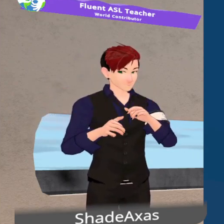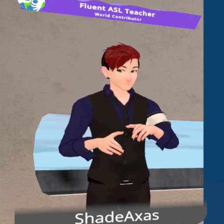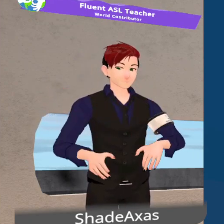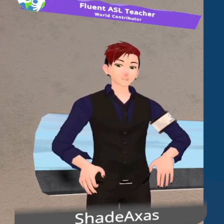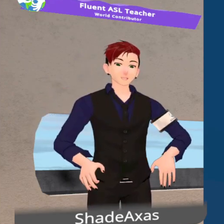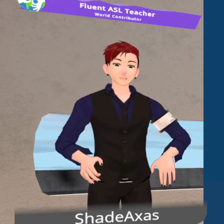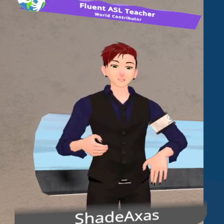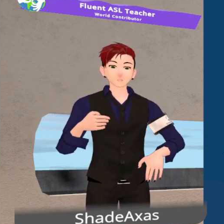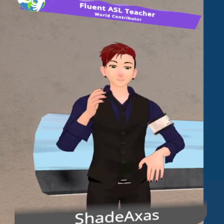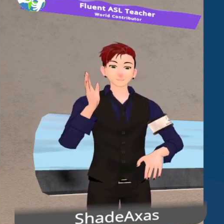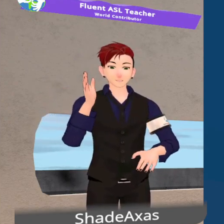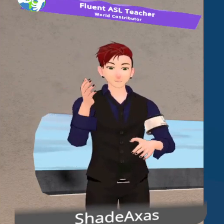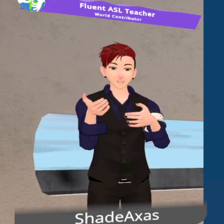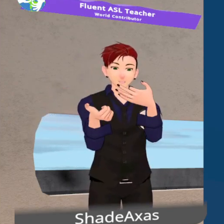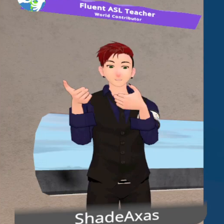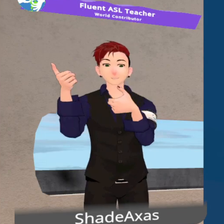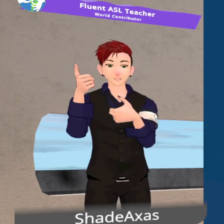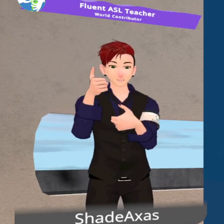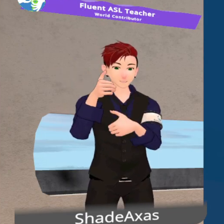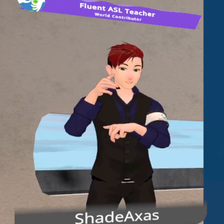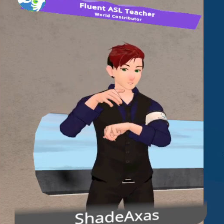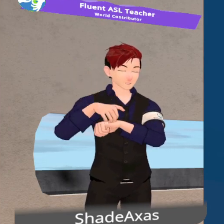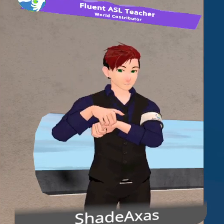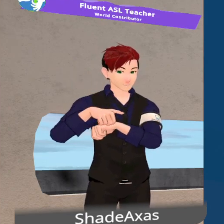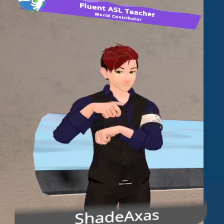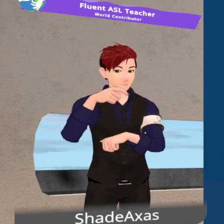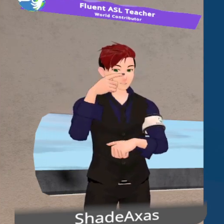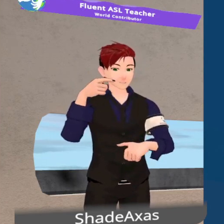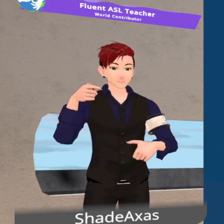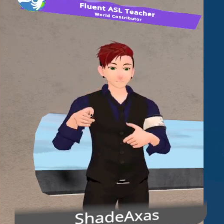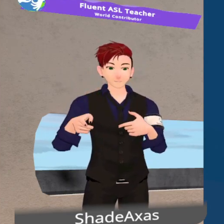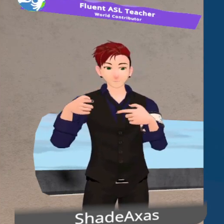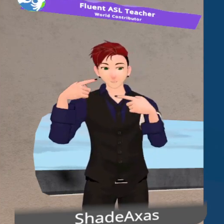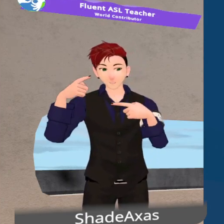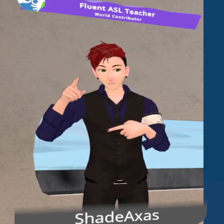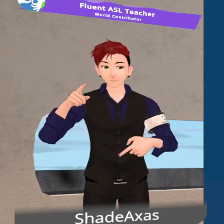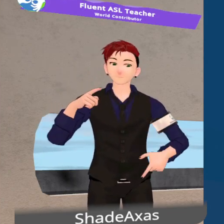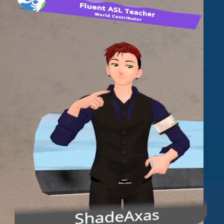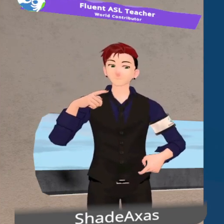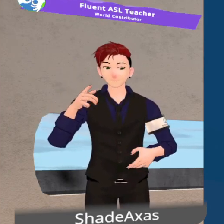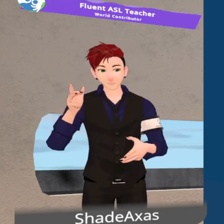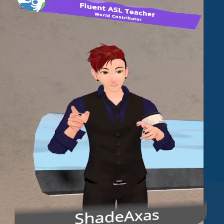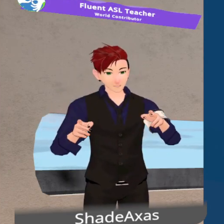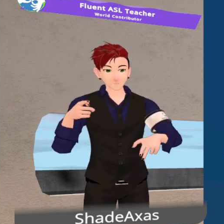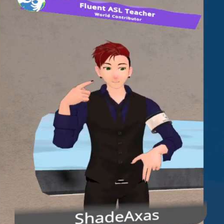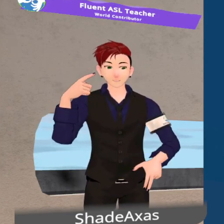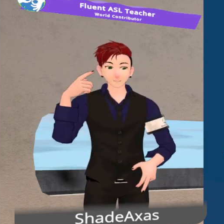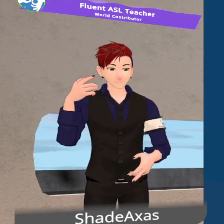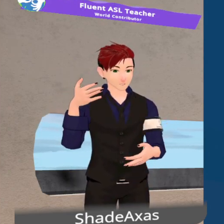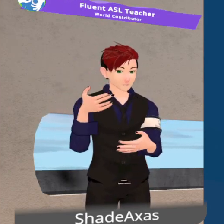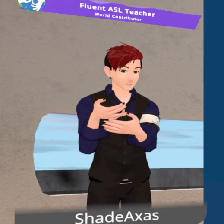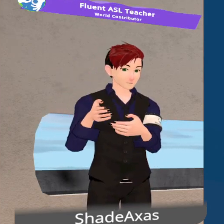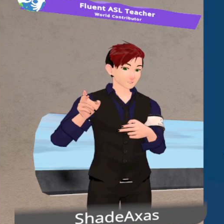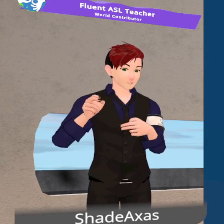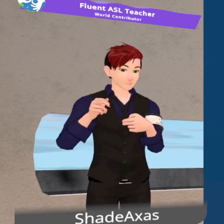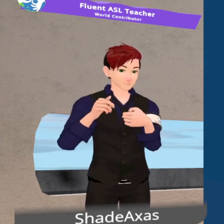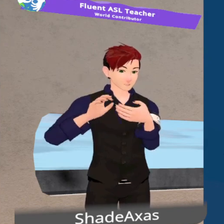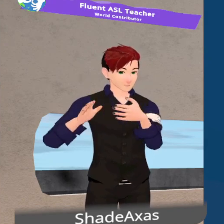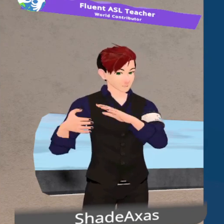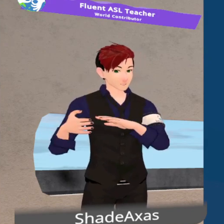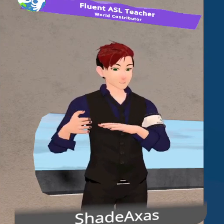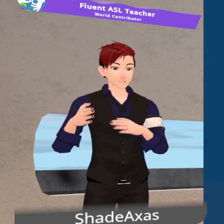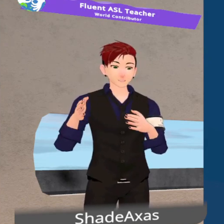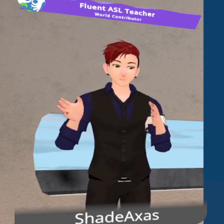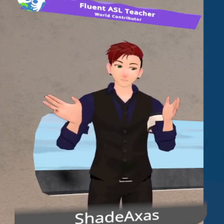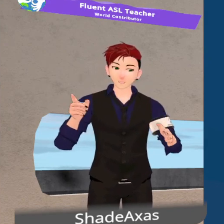simcomm. I will be prioritizing the English because this is for hearing people. This is for new people